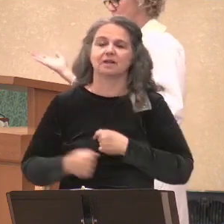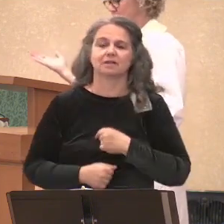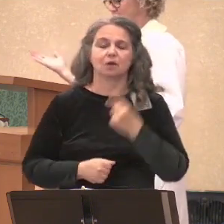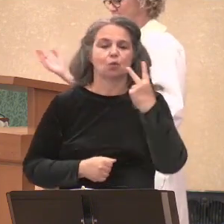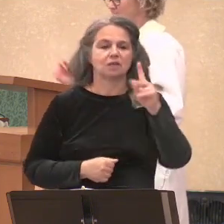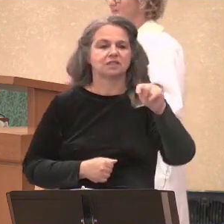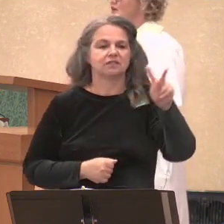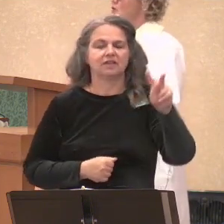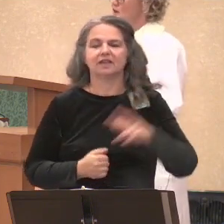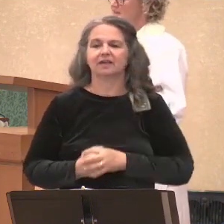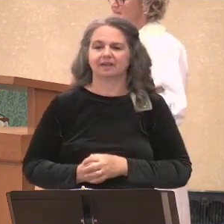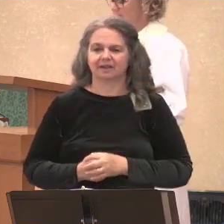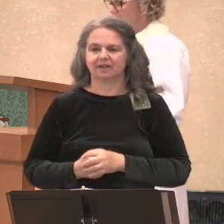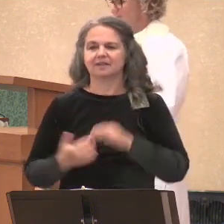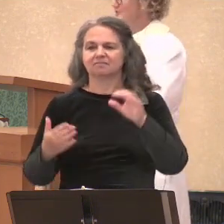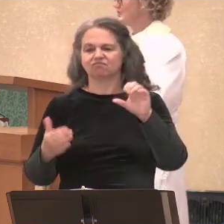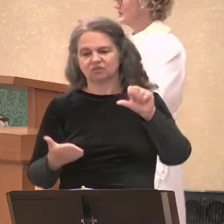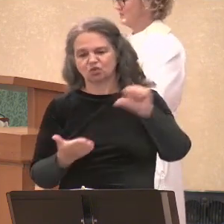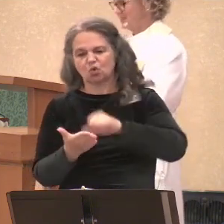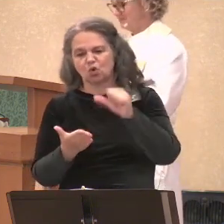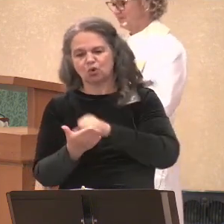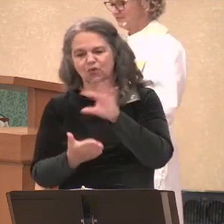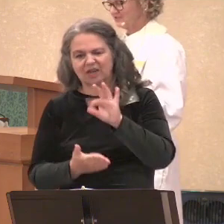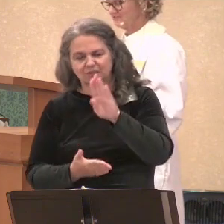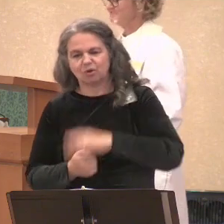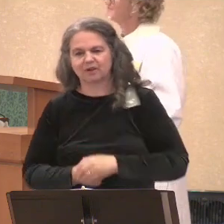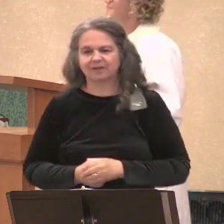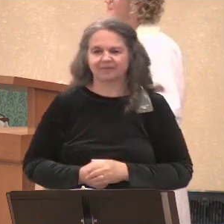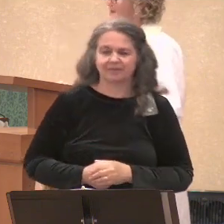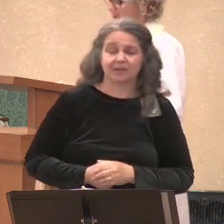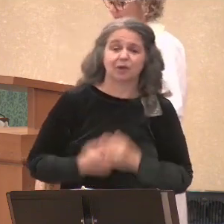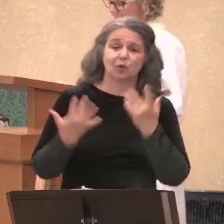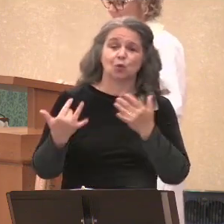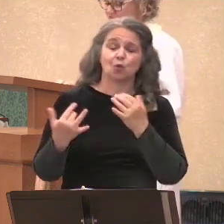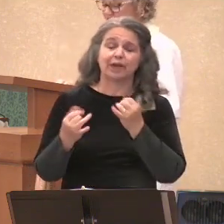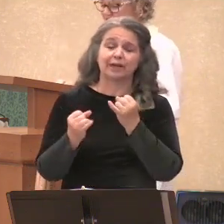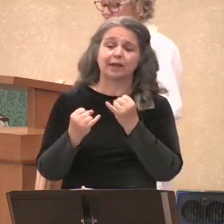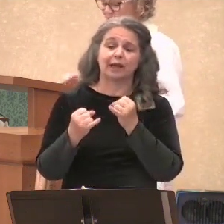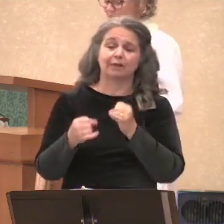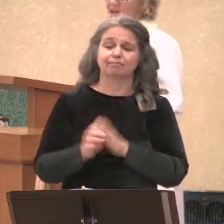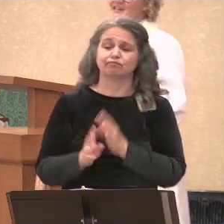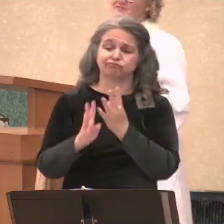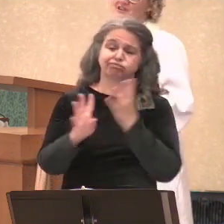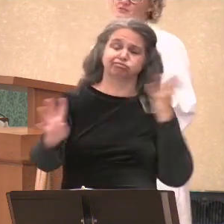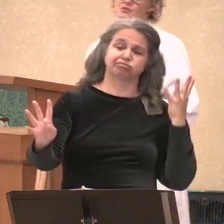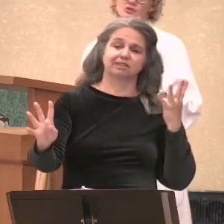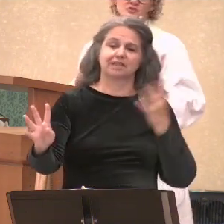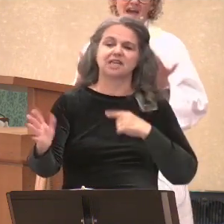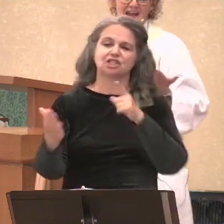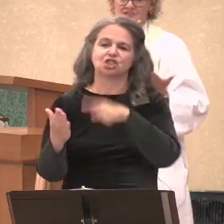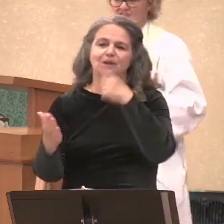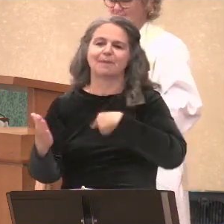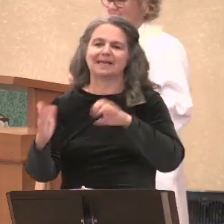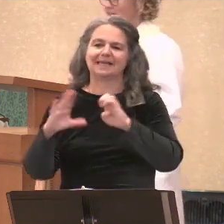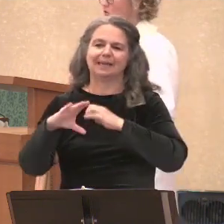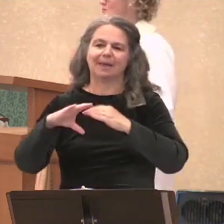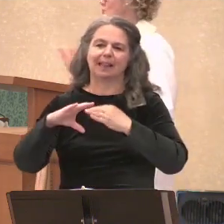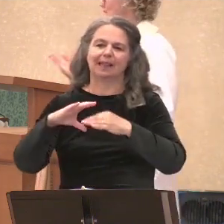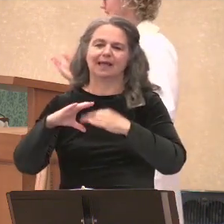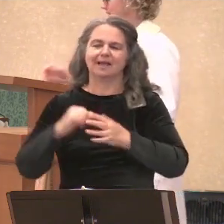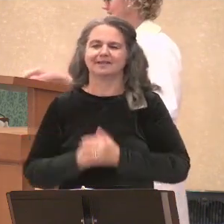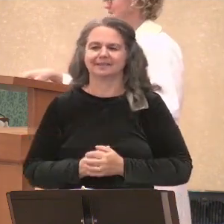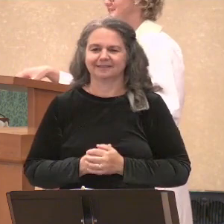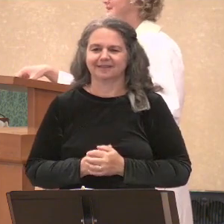through social media, wait in line, check my emails. I think that many of us will choose action